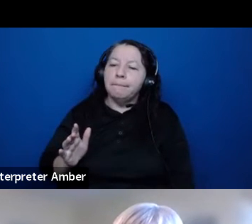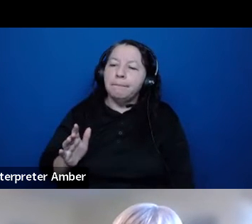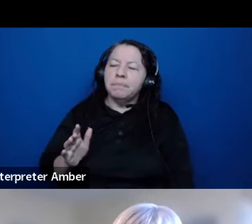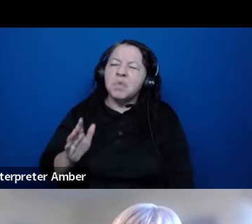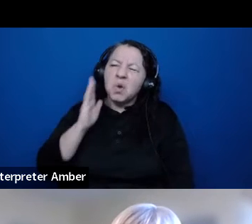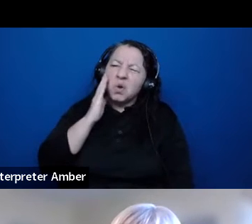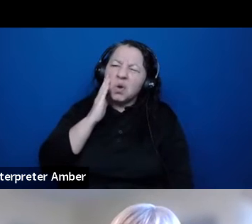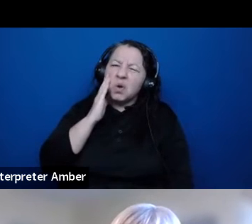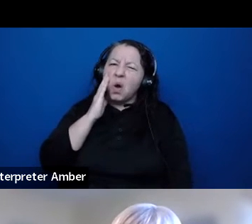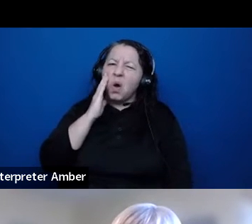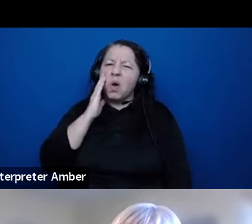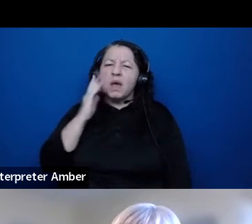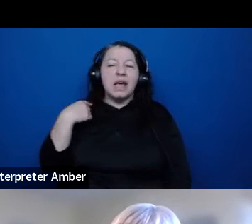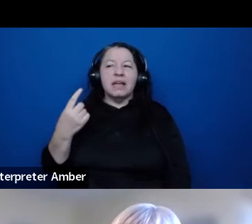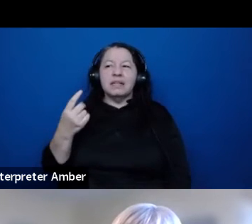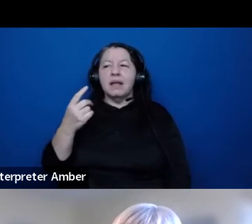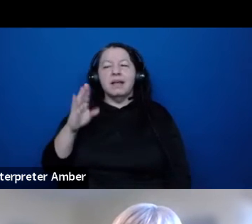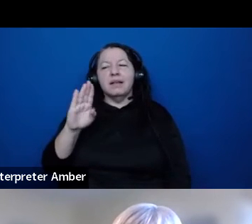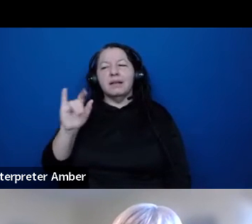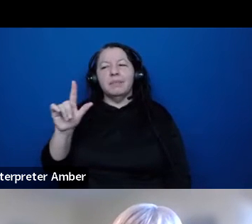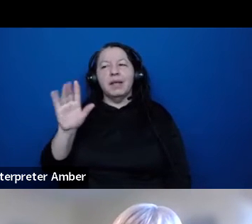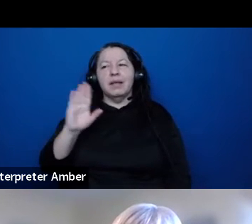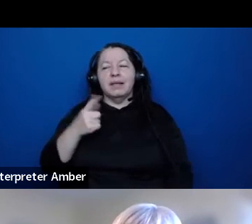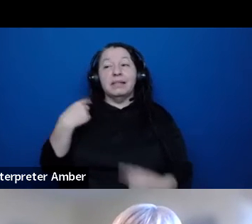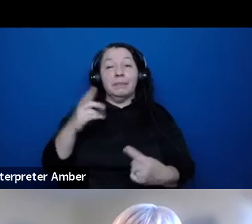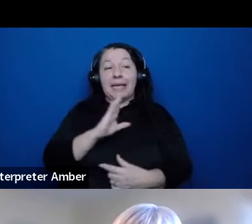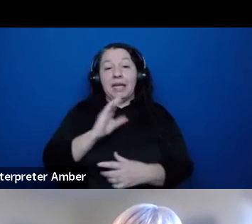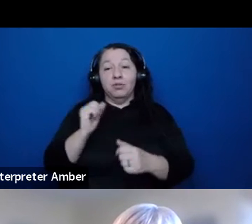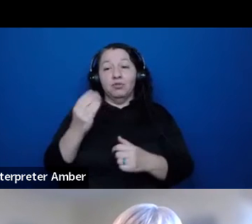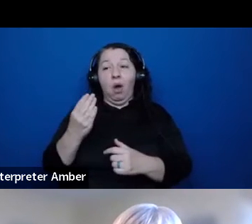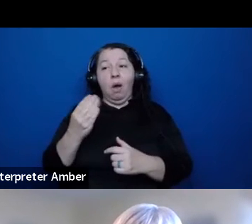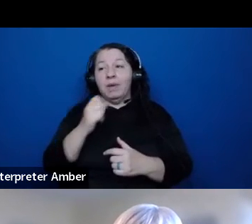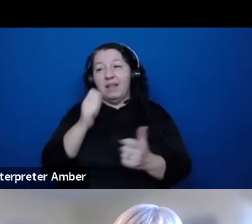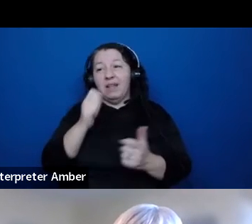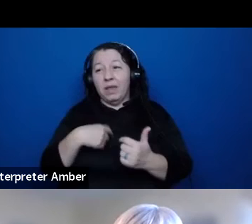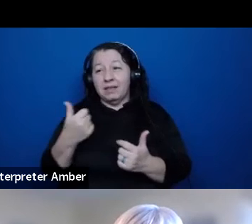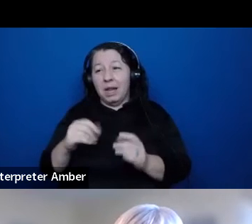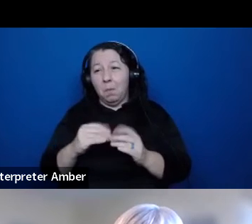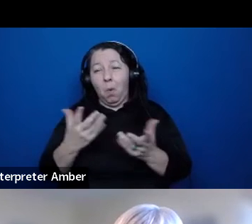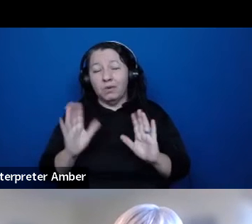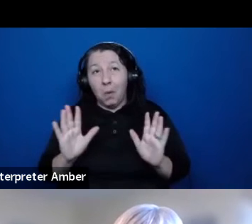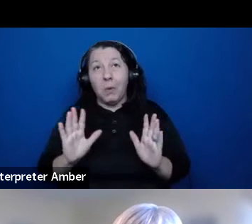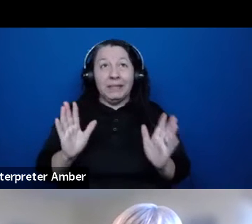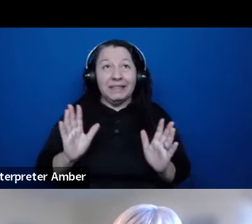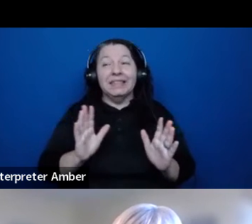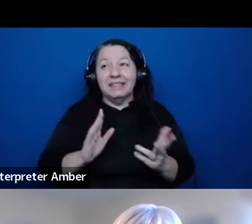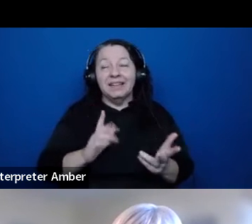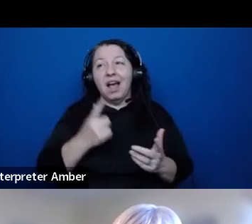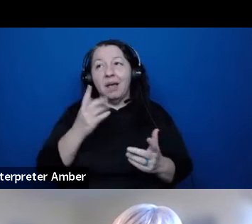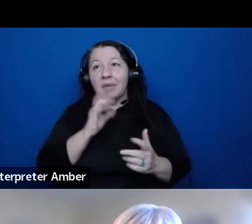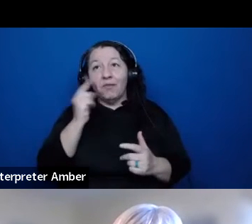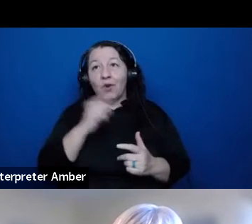And this has been Bill, who's no longer with us, so I'm speaking for him. They listen to our concerns. I mean, I feel that when we